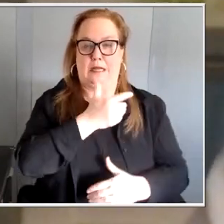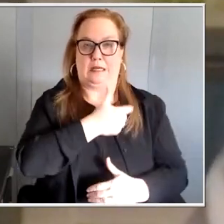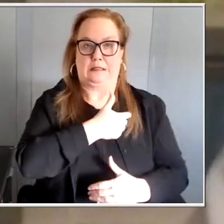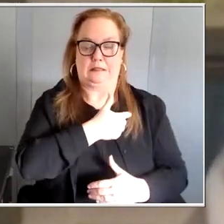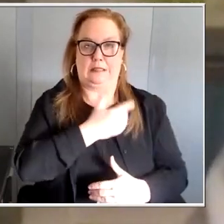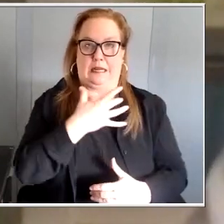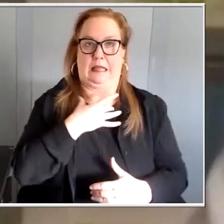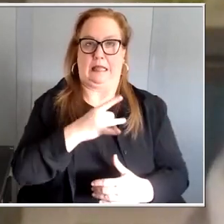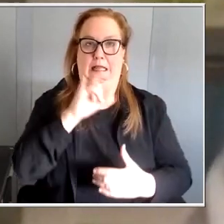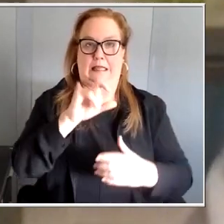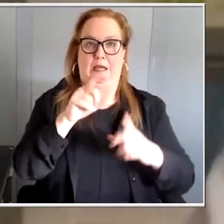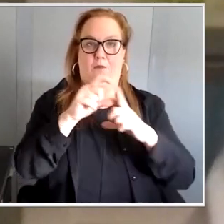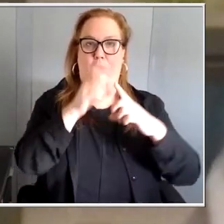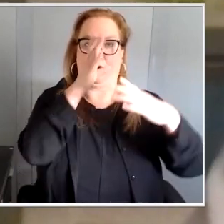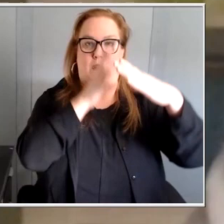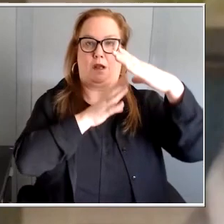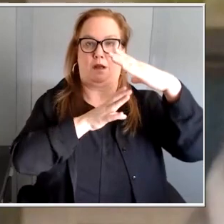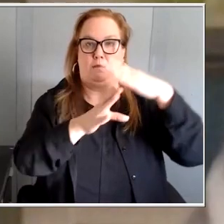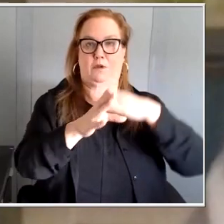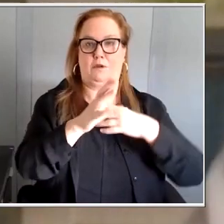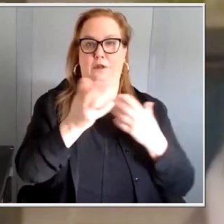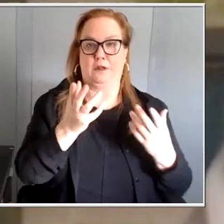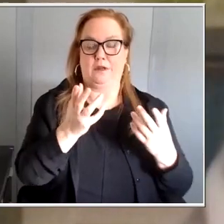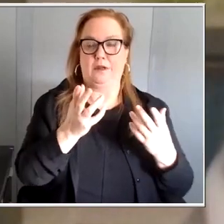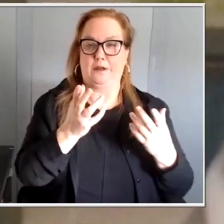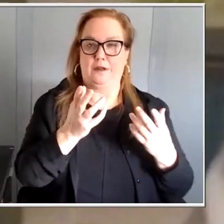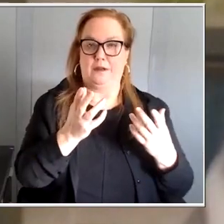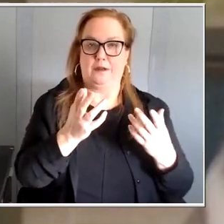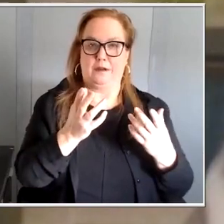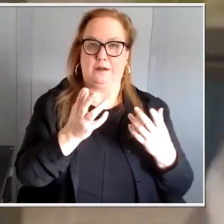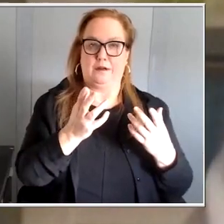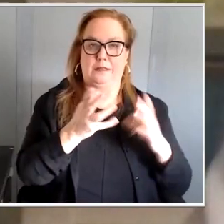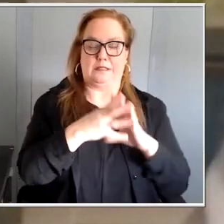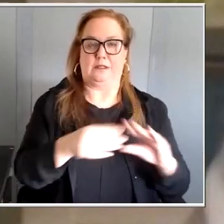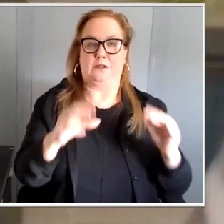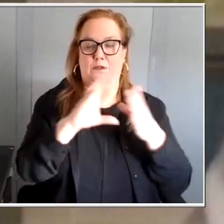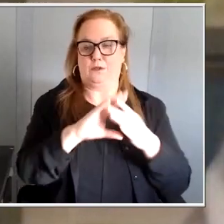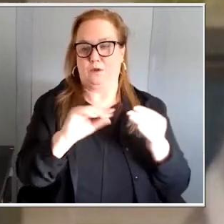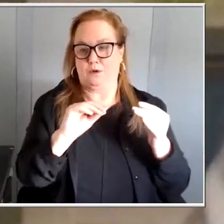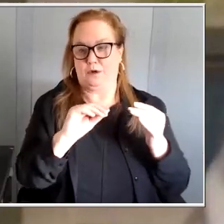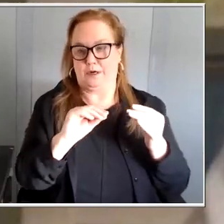that word, Dr. Scrimsher. I think that's a story of